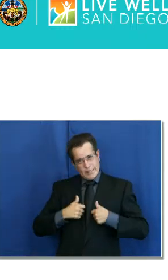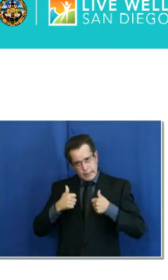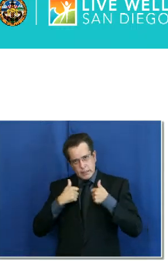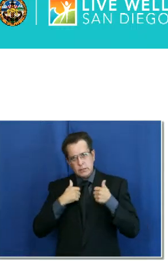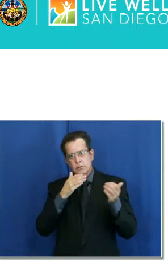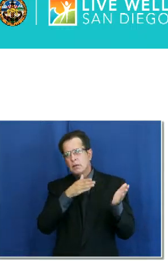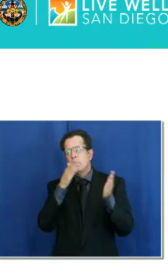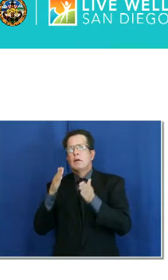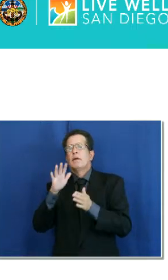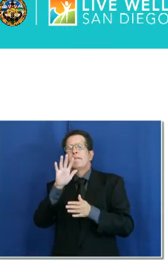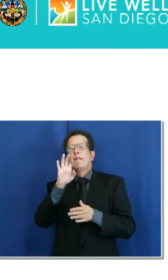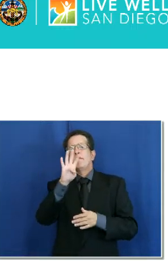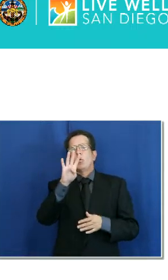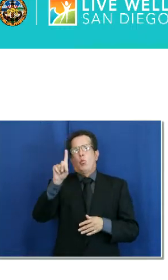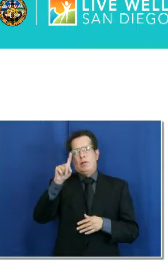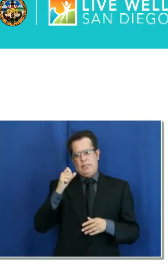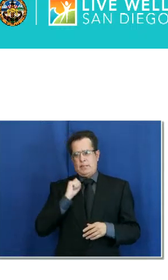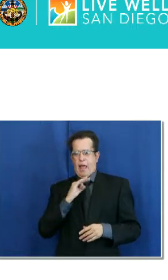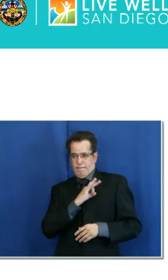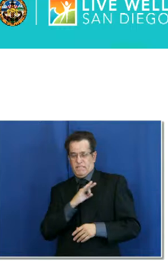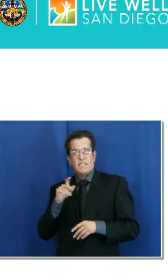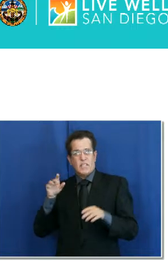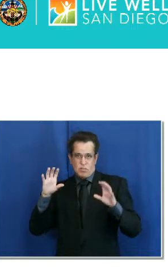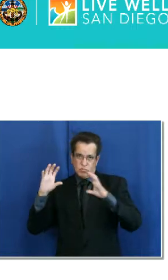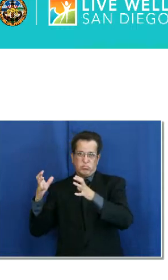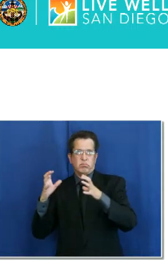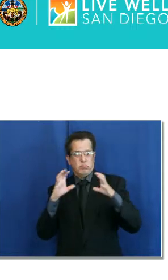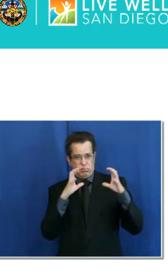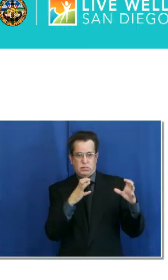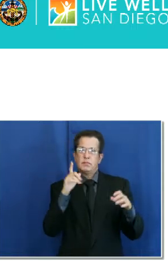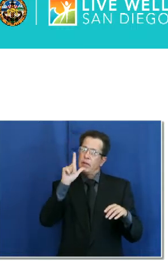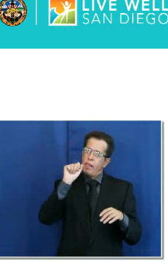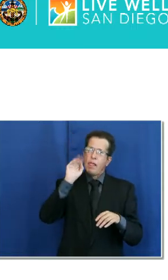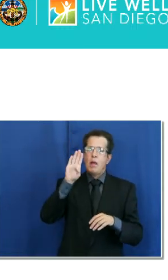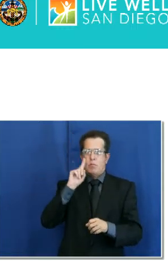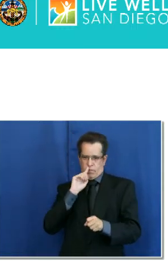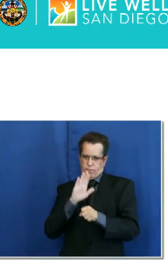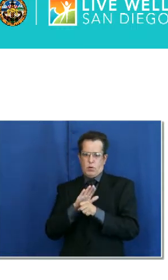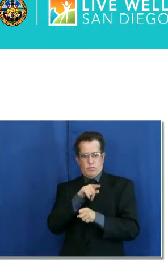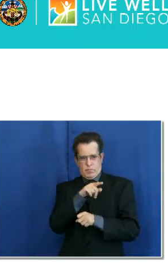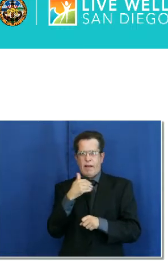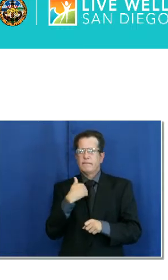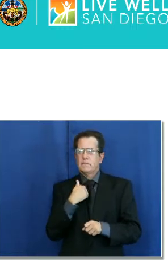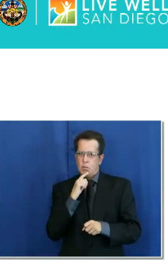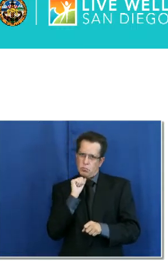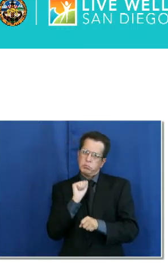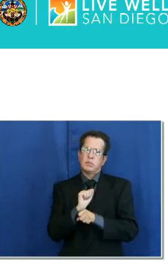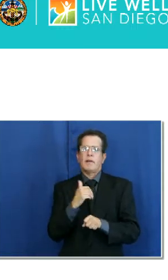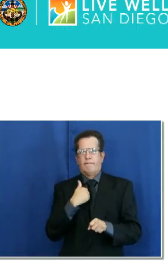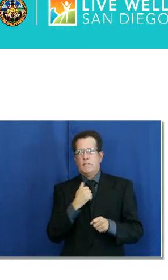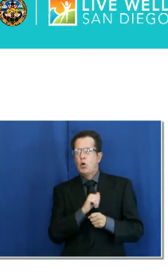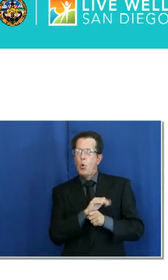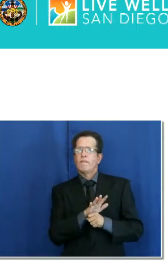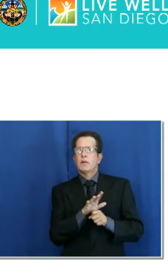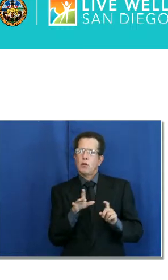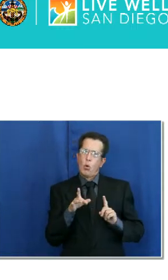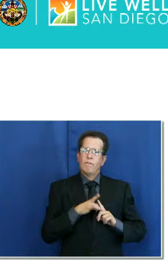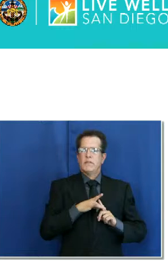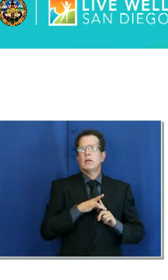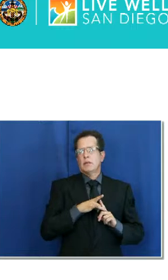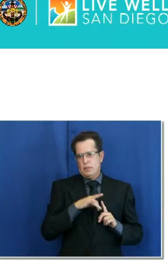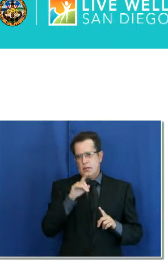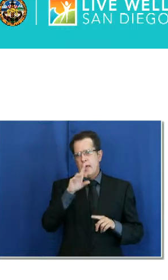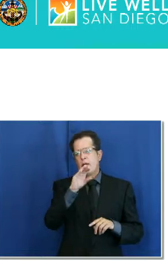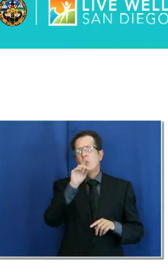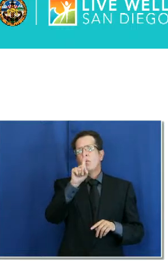and 541 staff members with laboratory-confirmed COVID-19, and includes